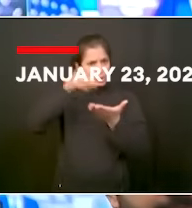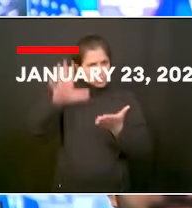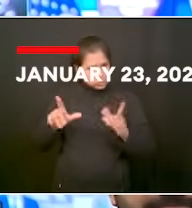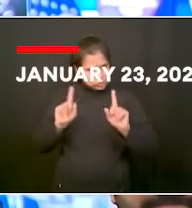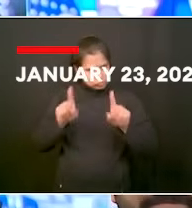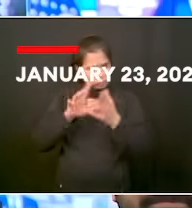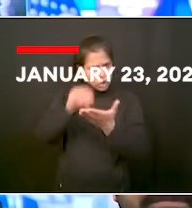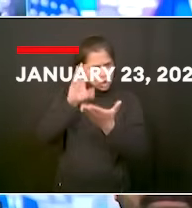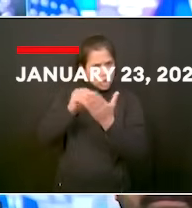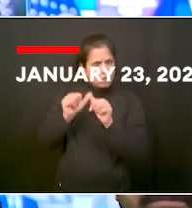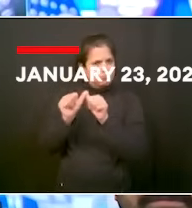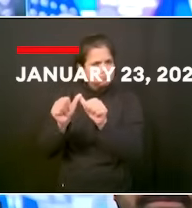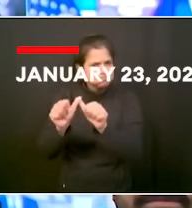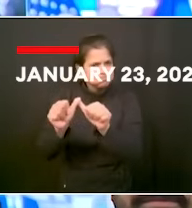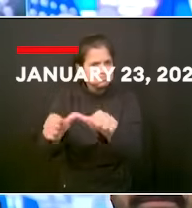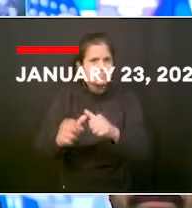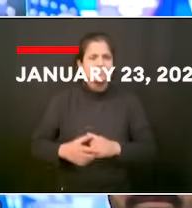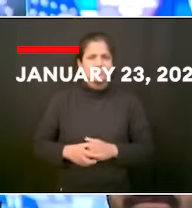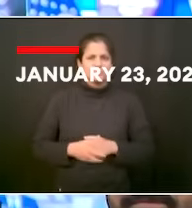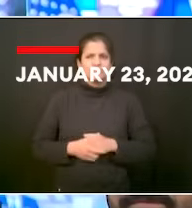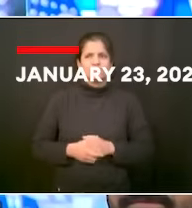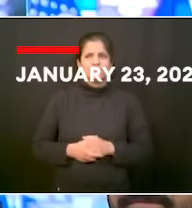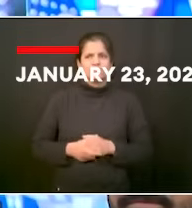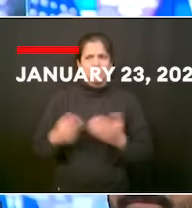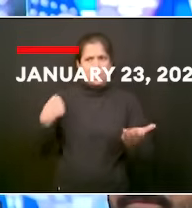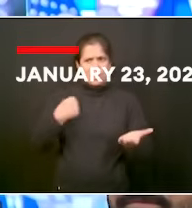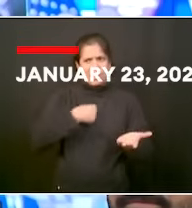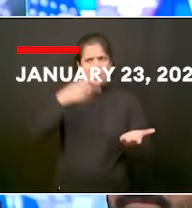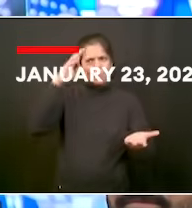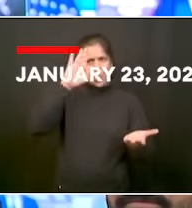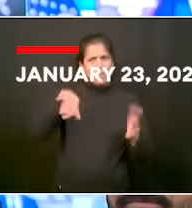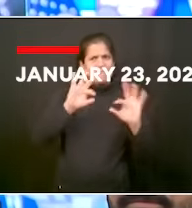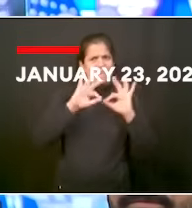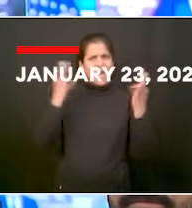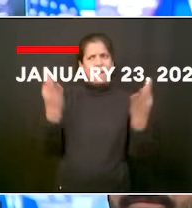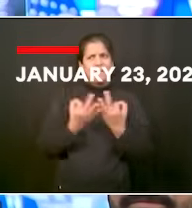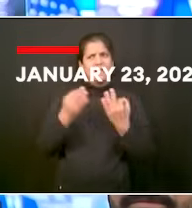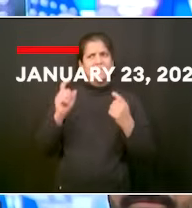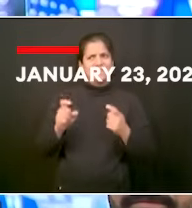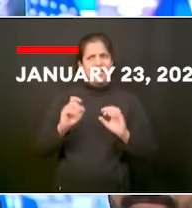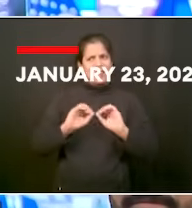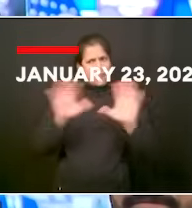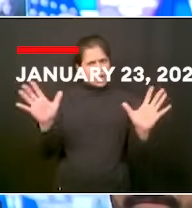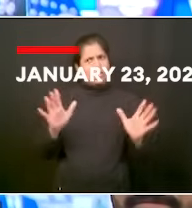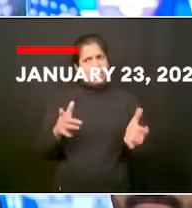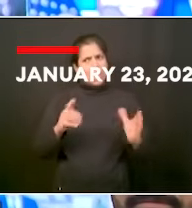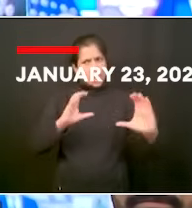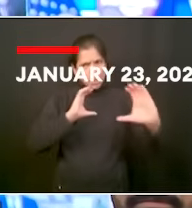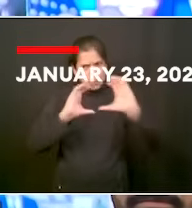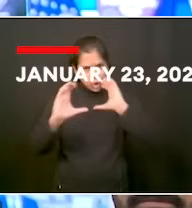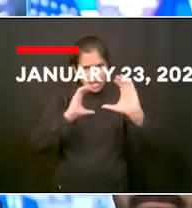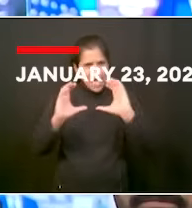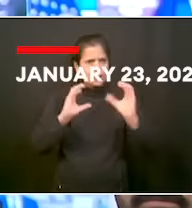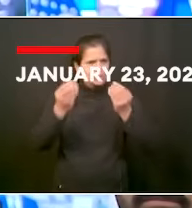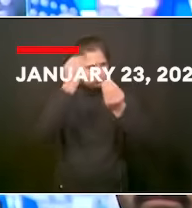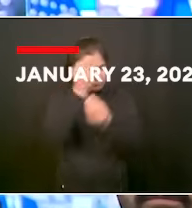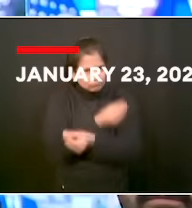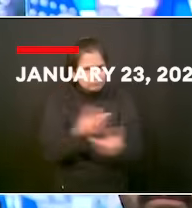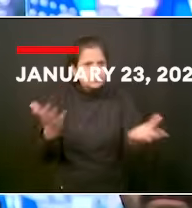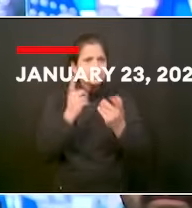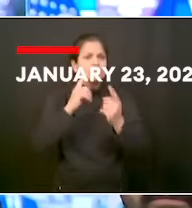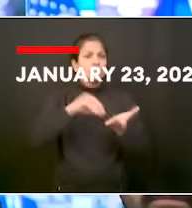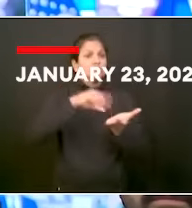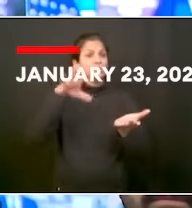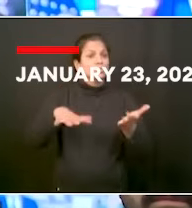need timely, clear information to plan their schedules, and we are committed to getting you those